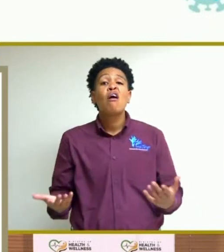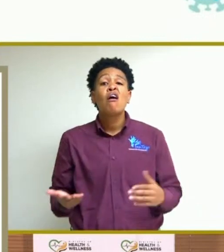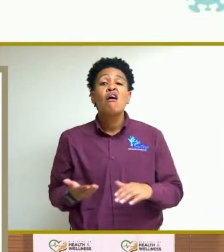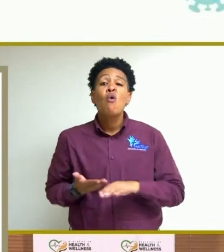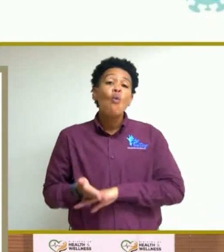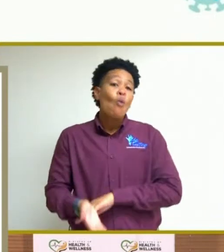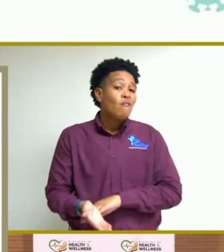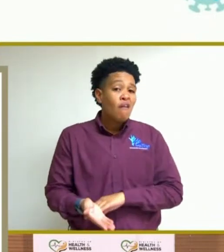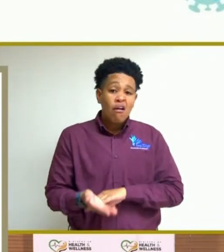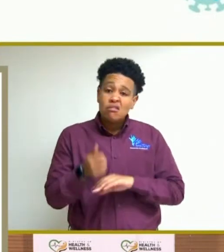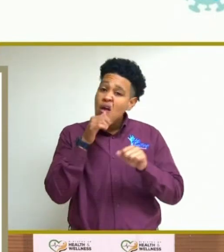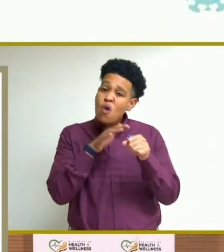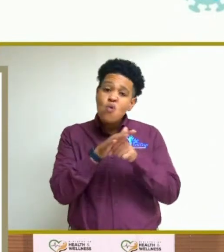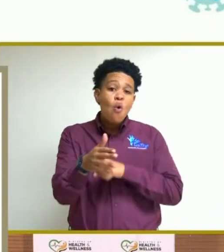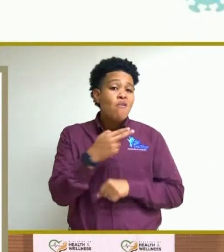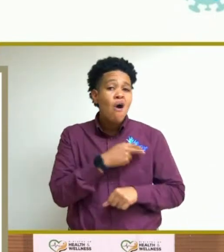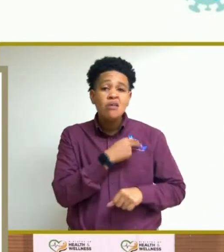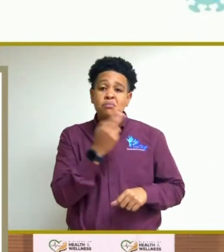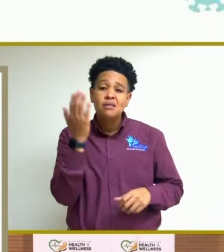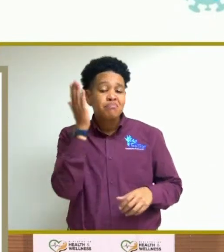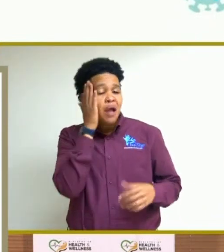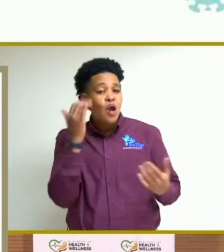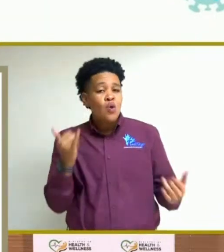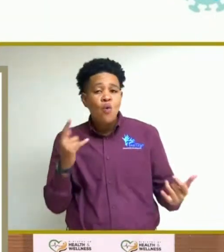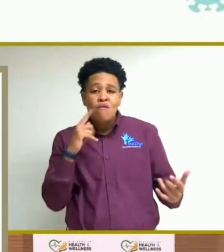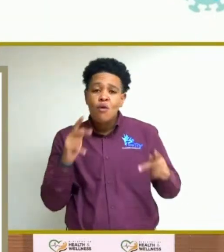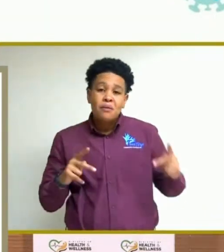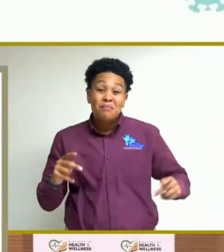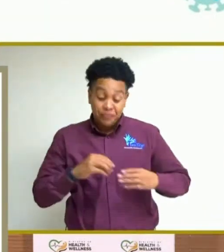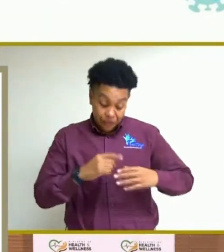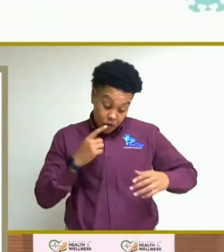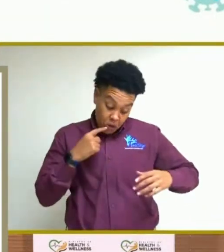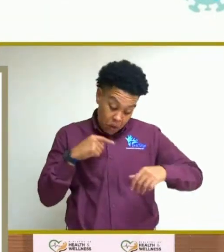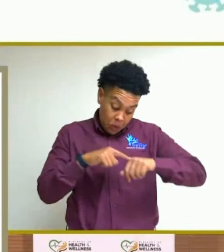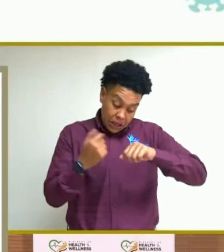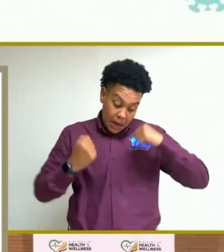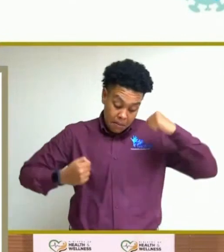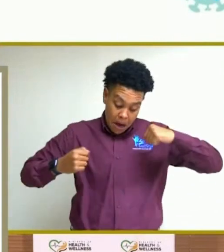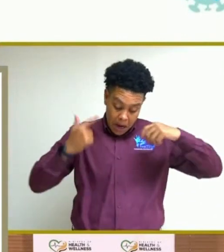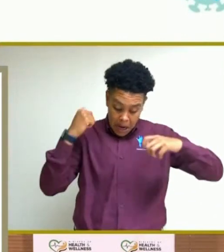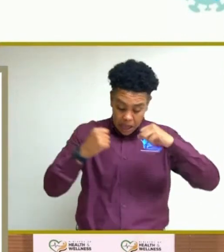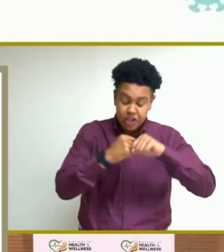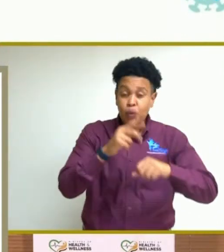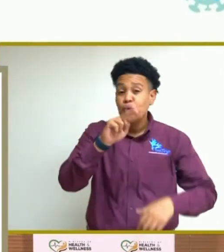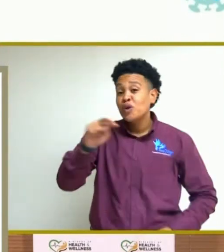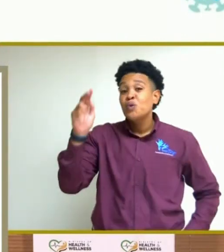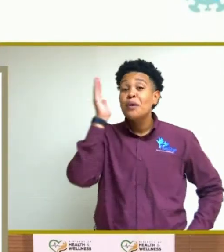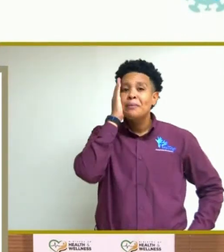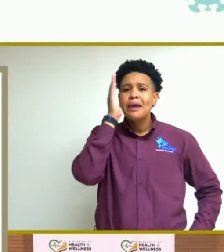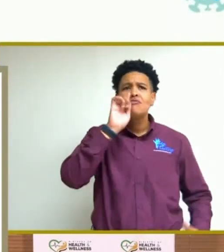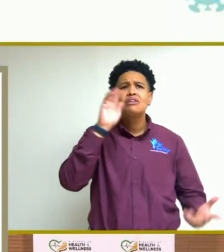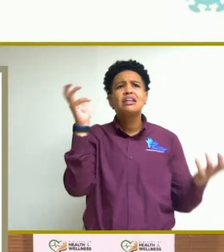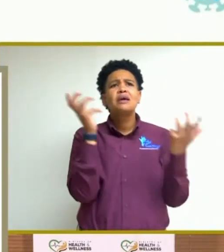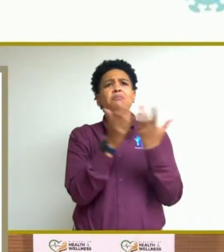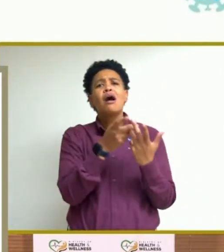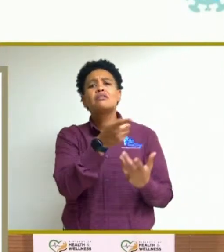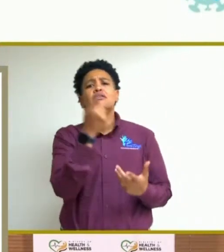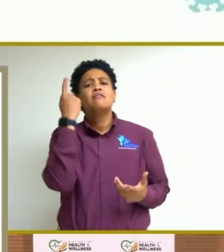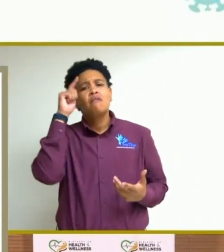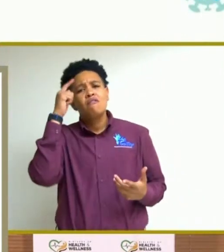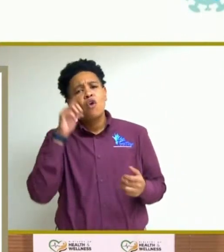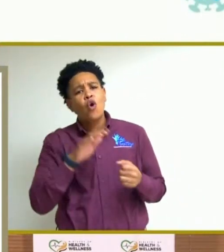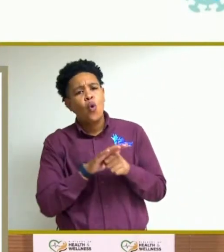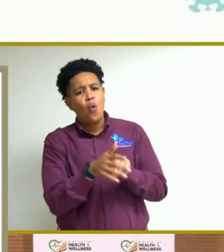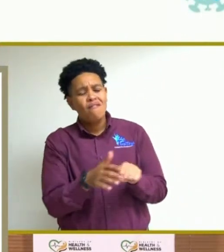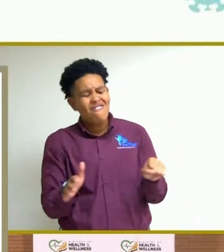the red, we would have seen that we started out in March last year with 22 beds that were dedicated to COVID, and these were